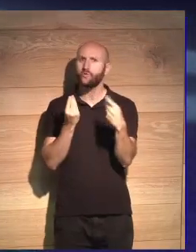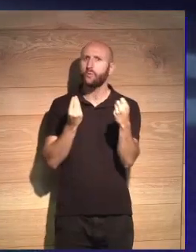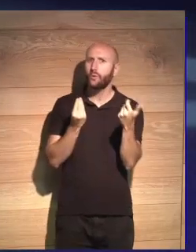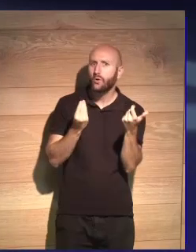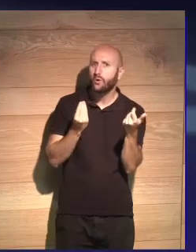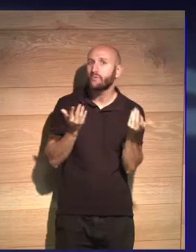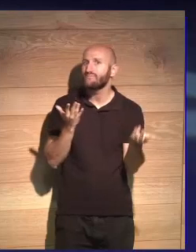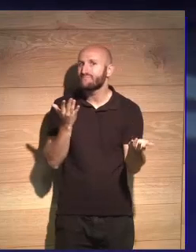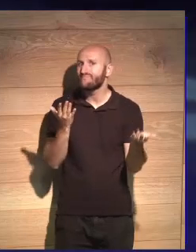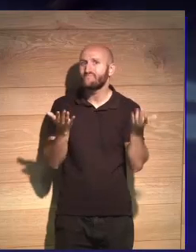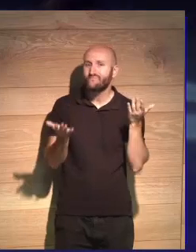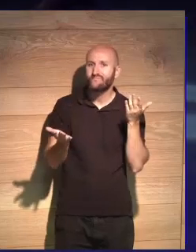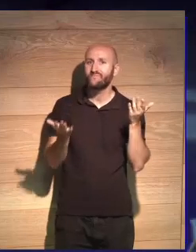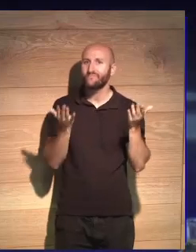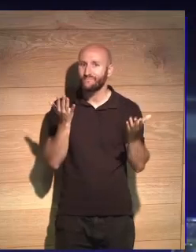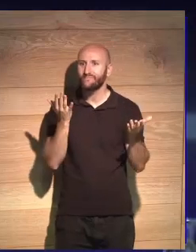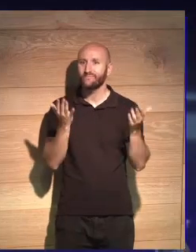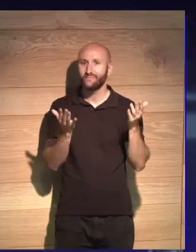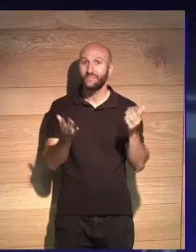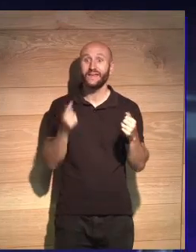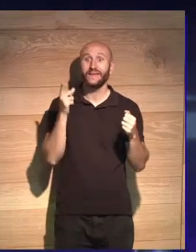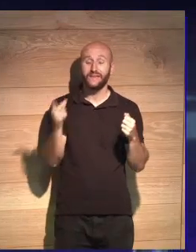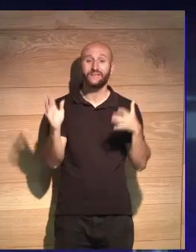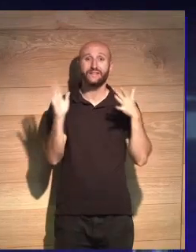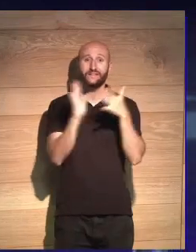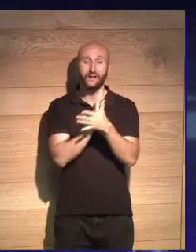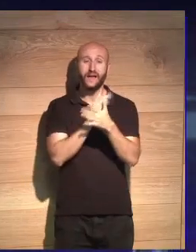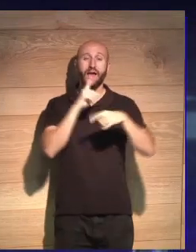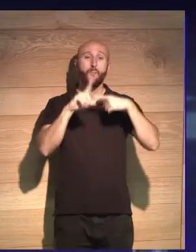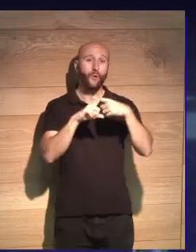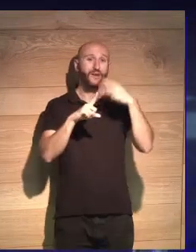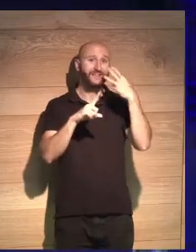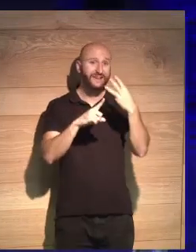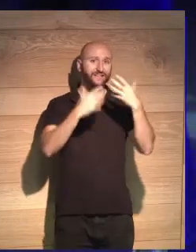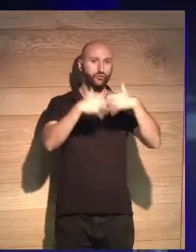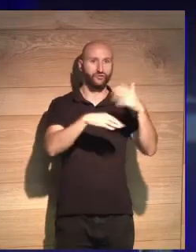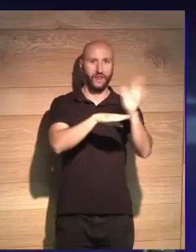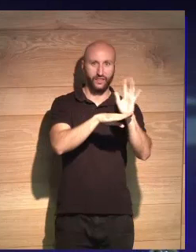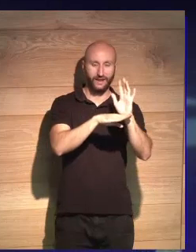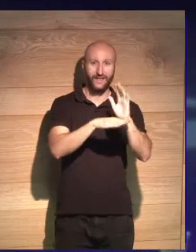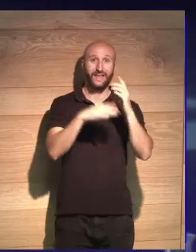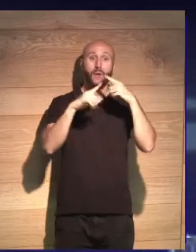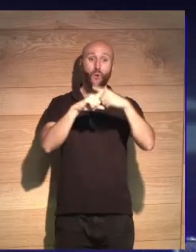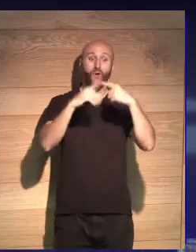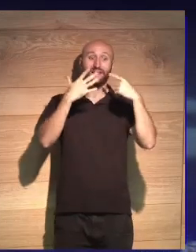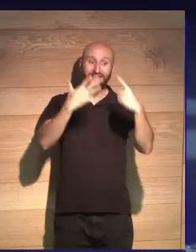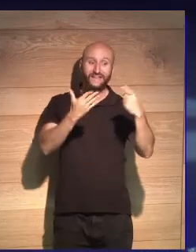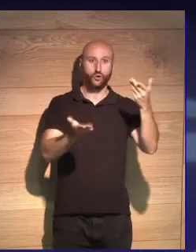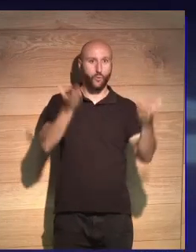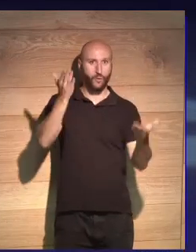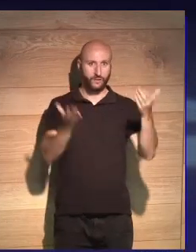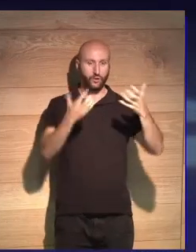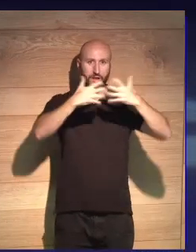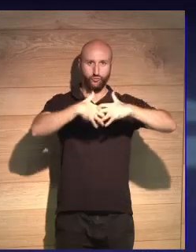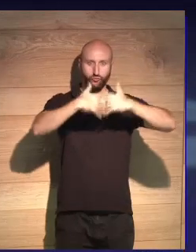1.5 billion euro. Is this a lot or is this little? This is 3 times as much as